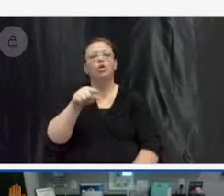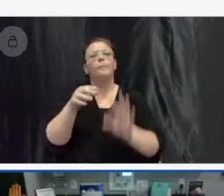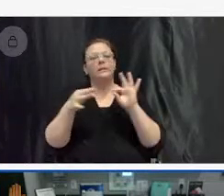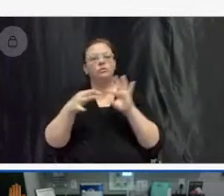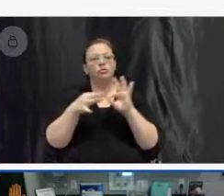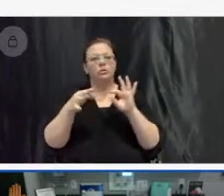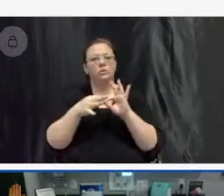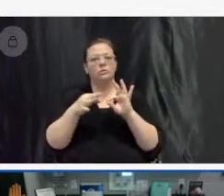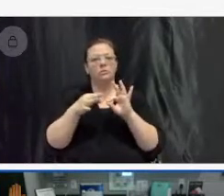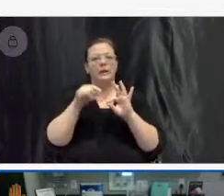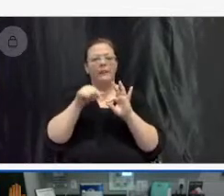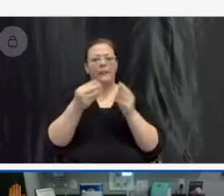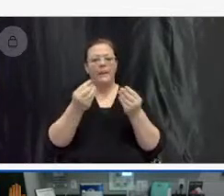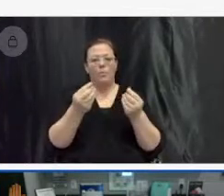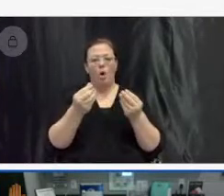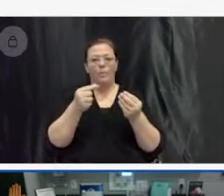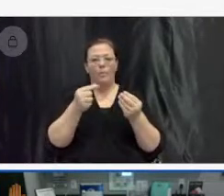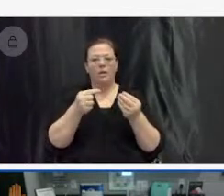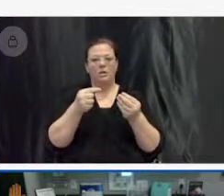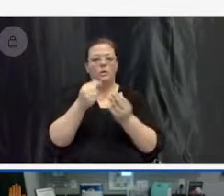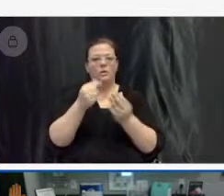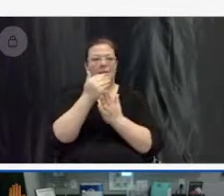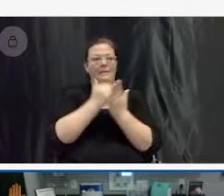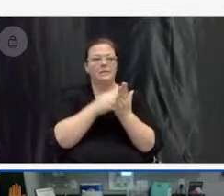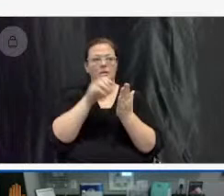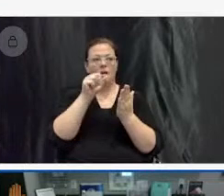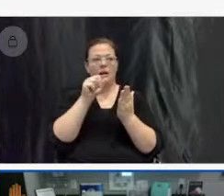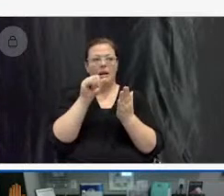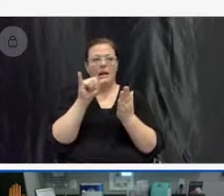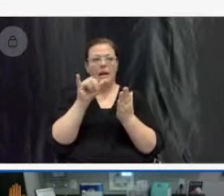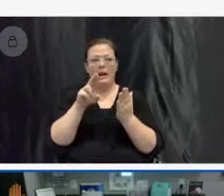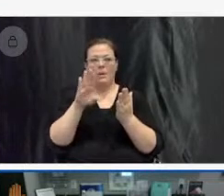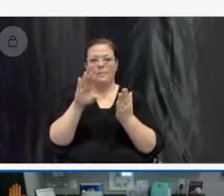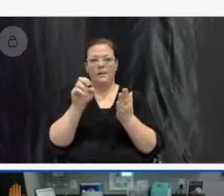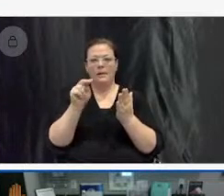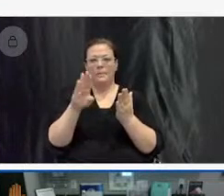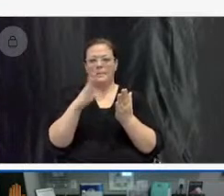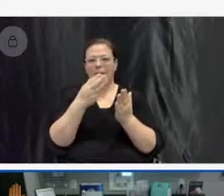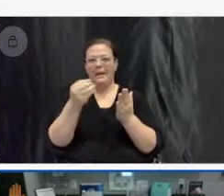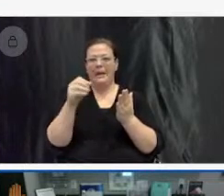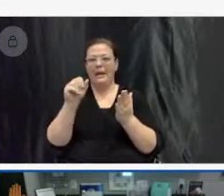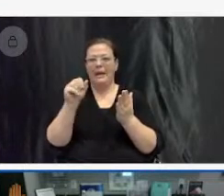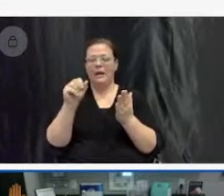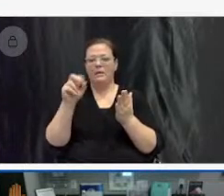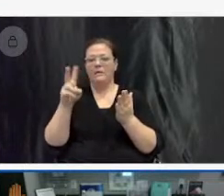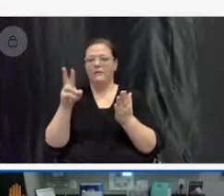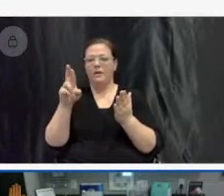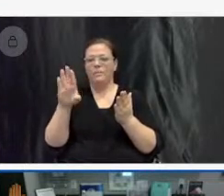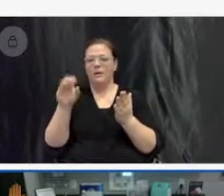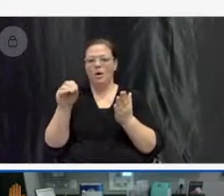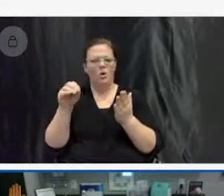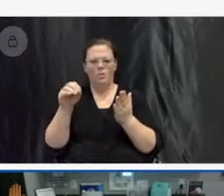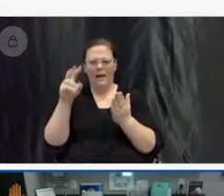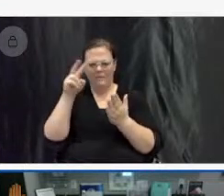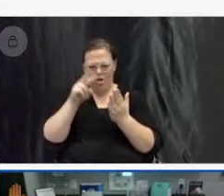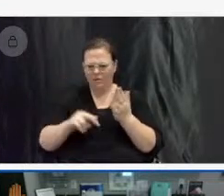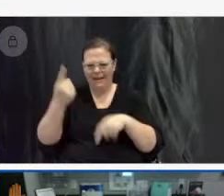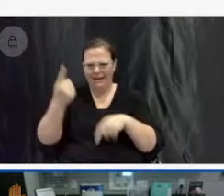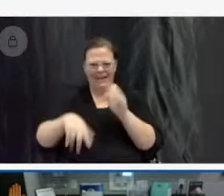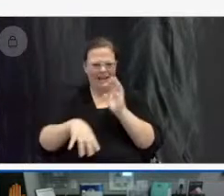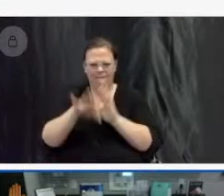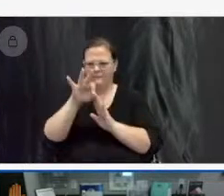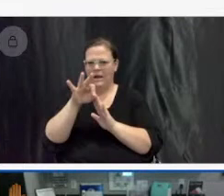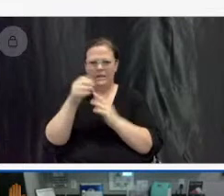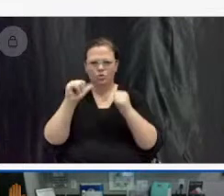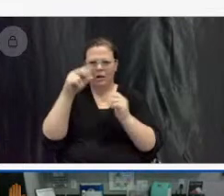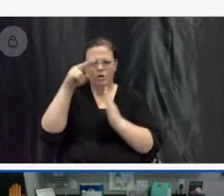the property was on Airbnb and VRBO. Yes, ma'am. I've looked and I cannot find it anywhere to try to